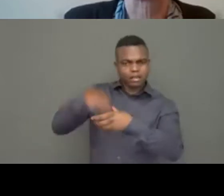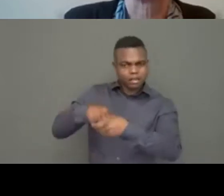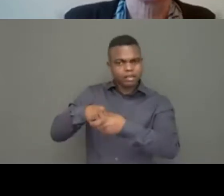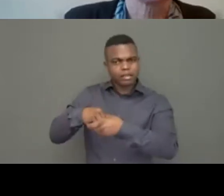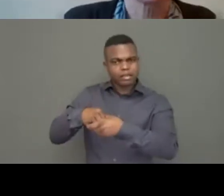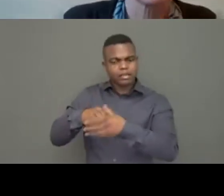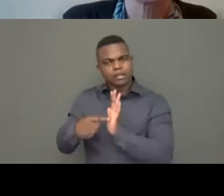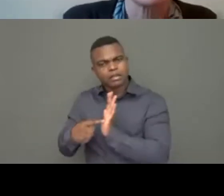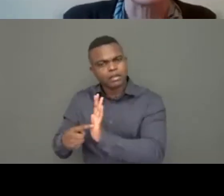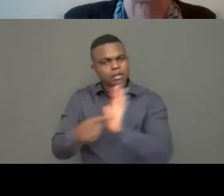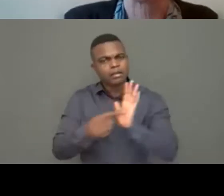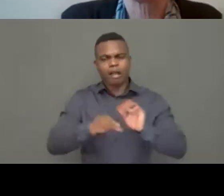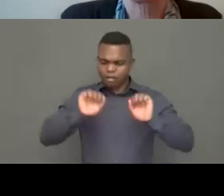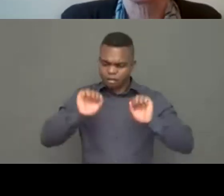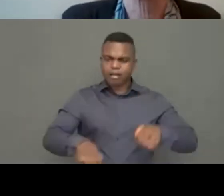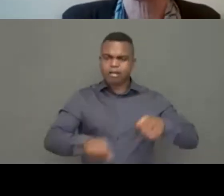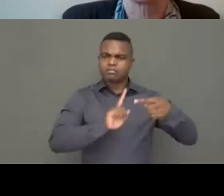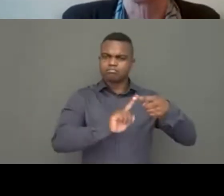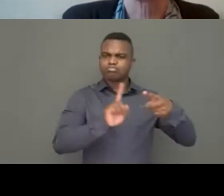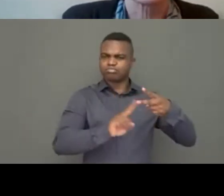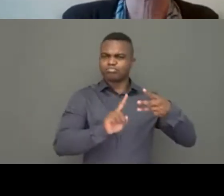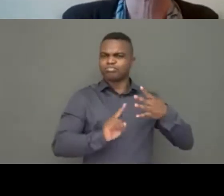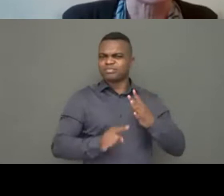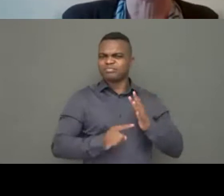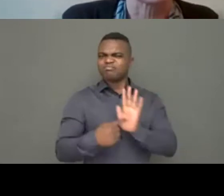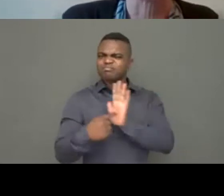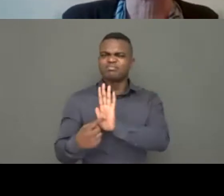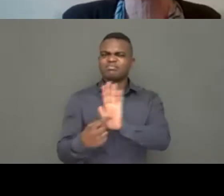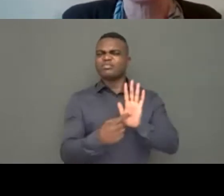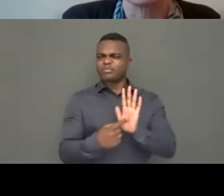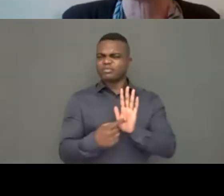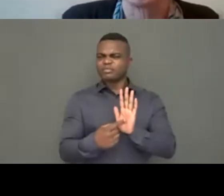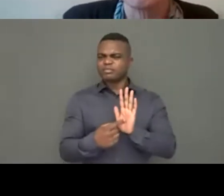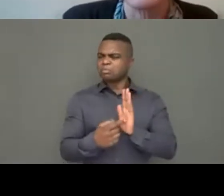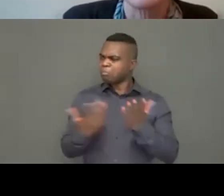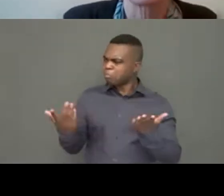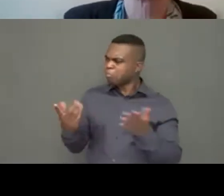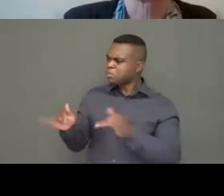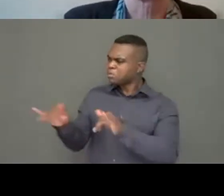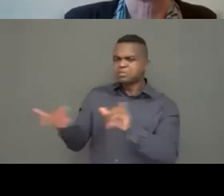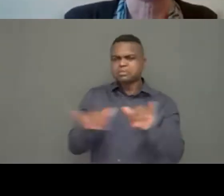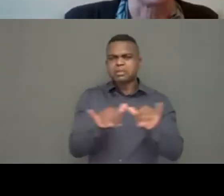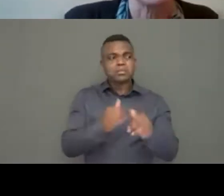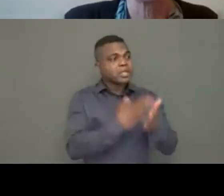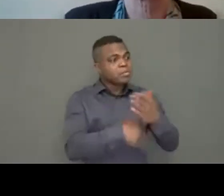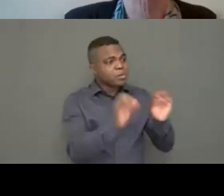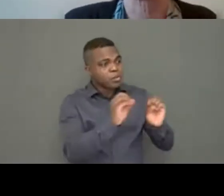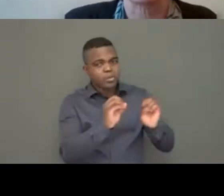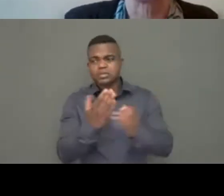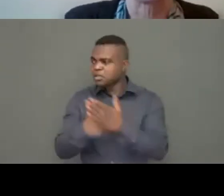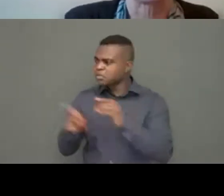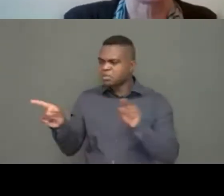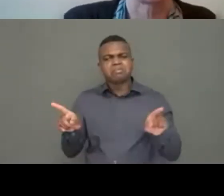demonstrate that we are human beings and we are also citizens and we can contribute to family lives,